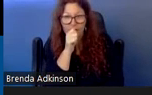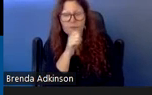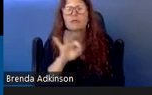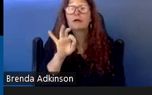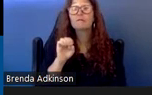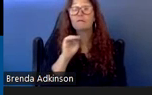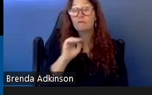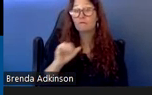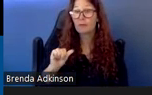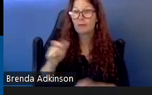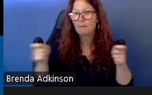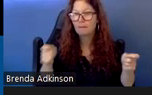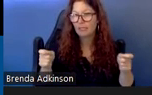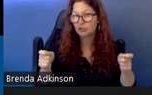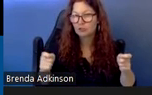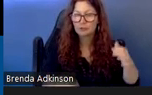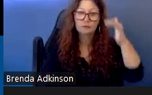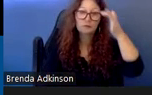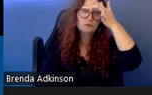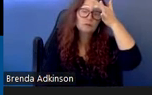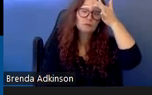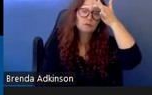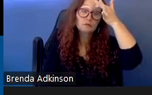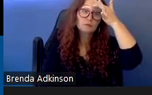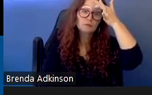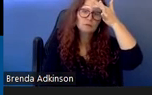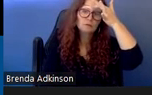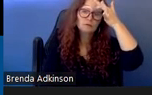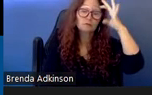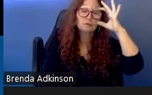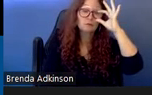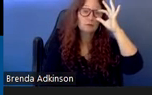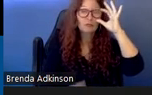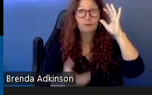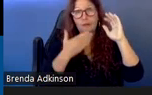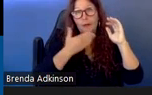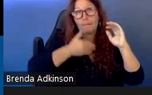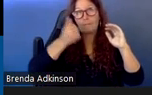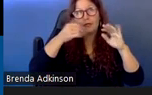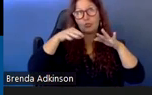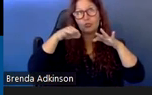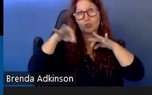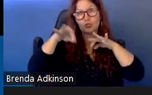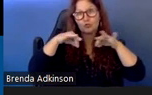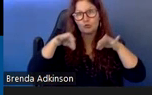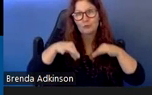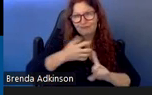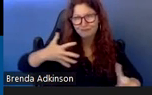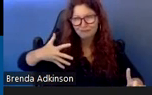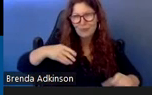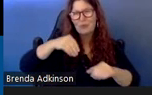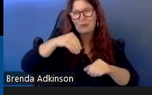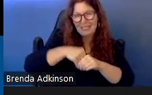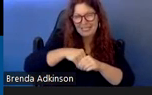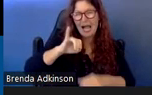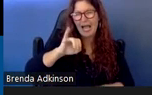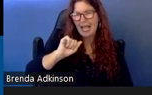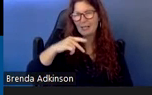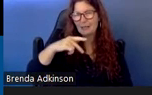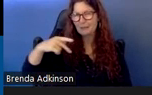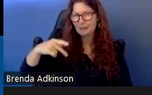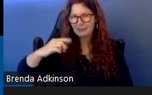So a more robust description will be in the IAPPG, but if you